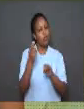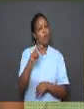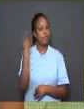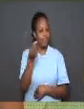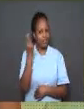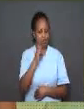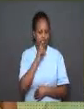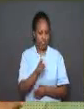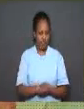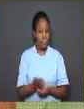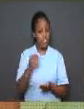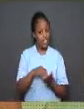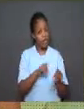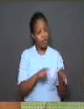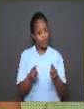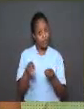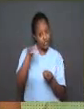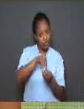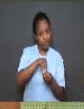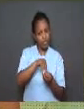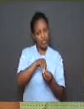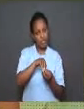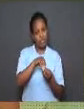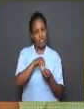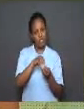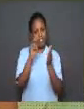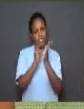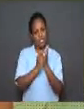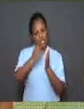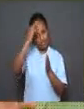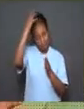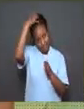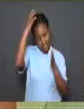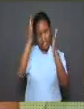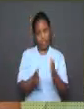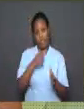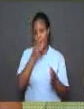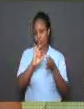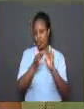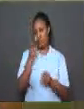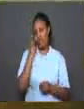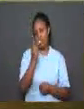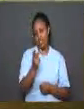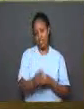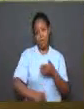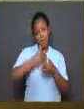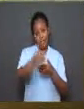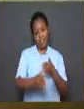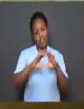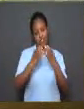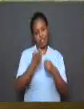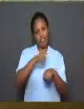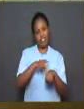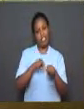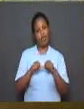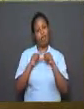system. We have also studied the meaning of constitutionalism. In our